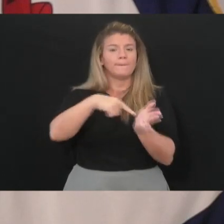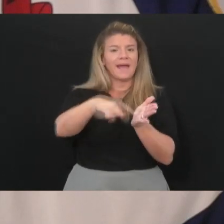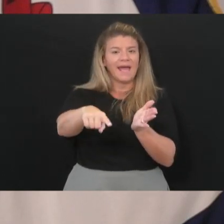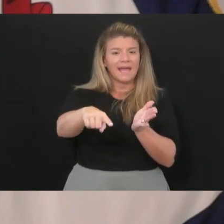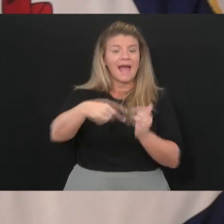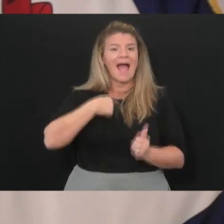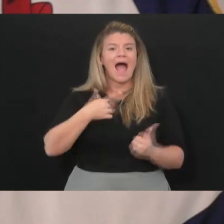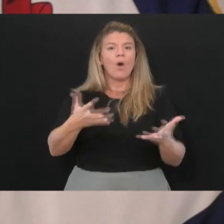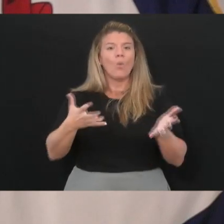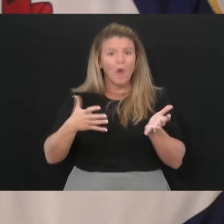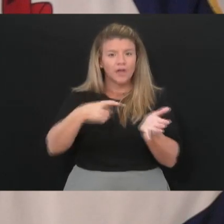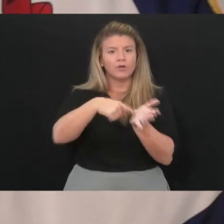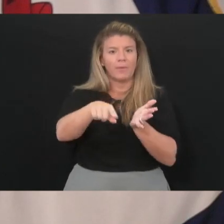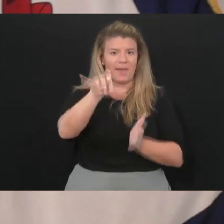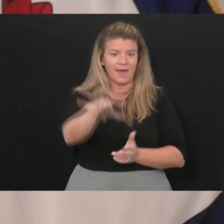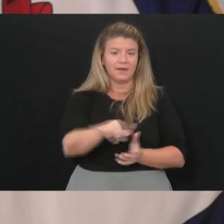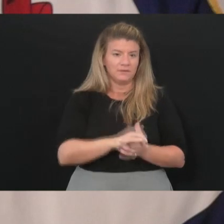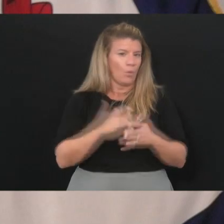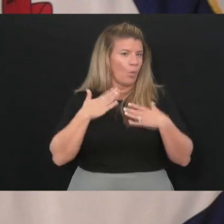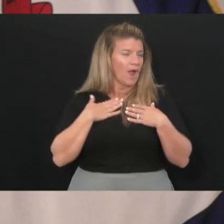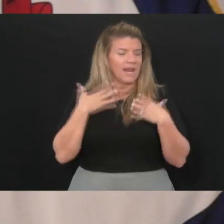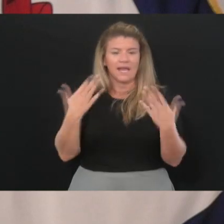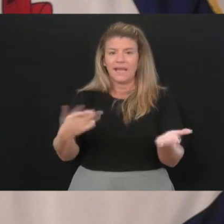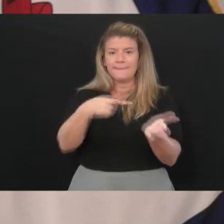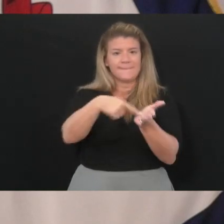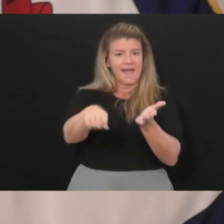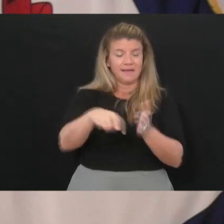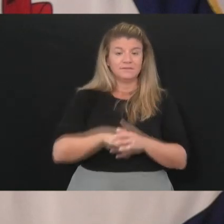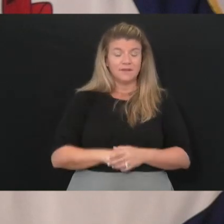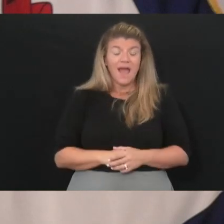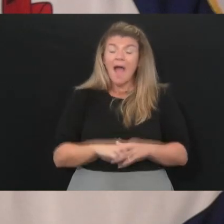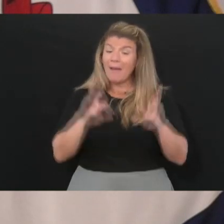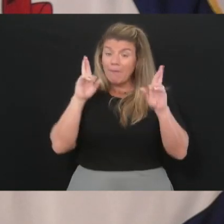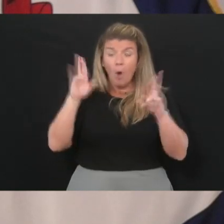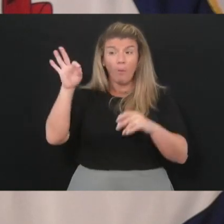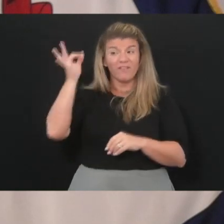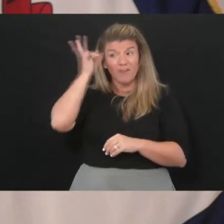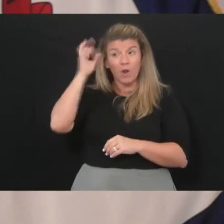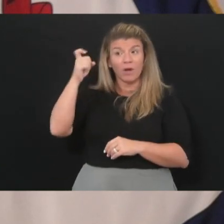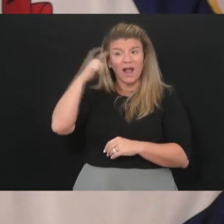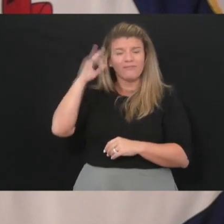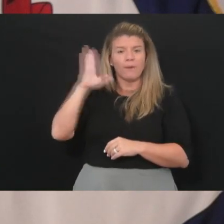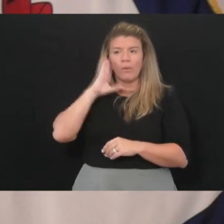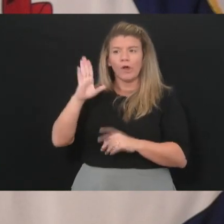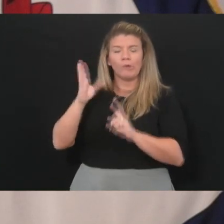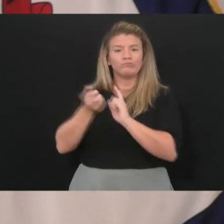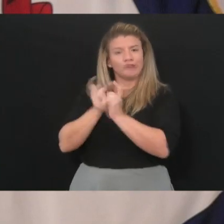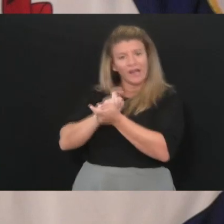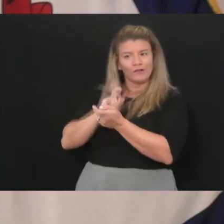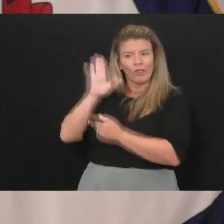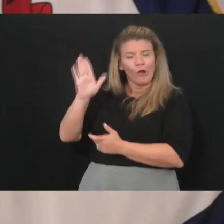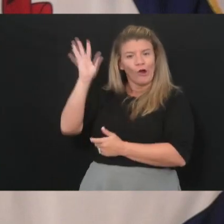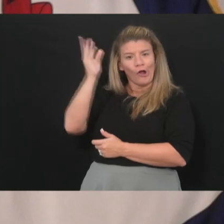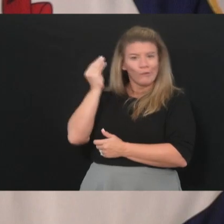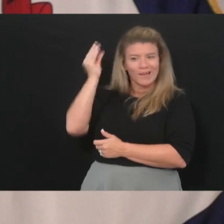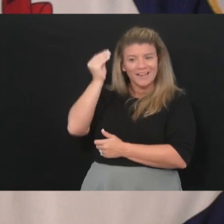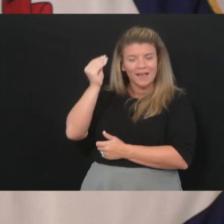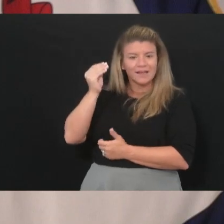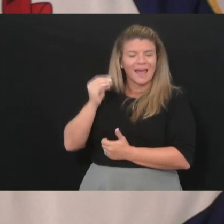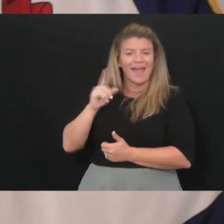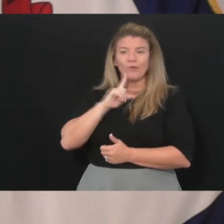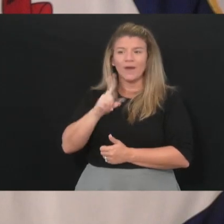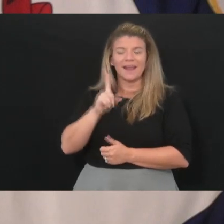willingly paying it, and we hope that they'll reverse, and we hope that Congress will quit being a bunch of